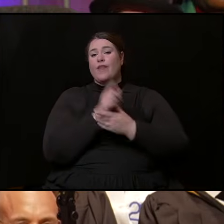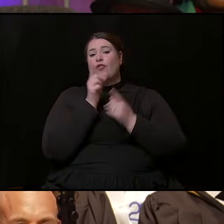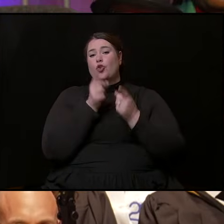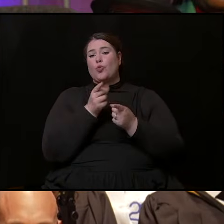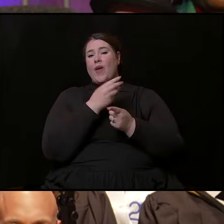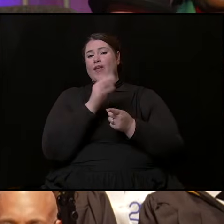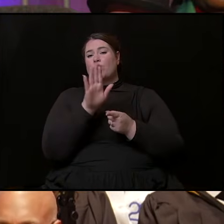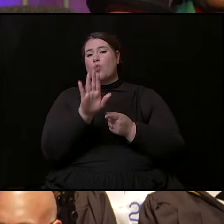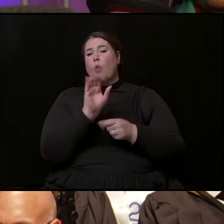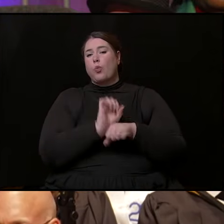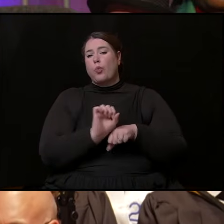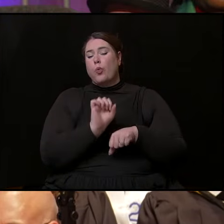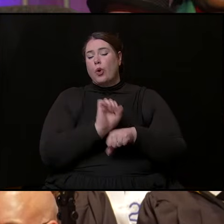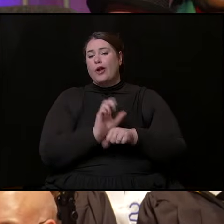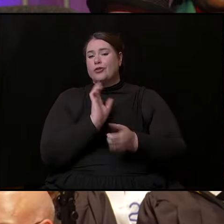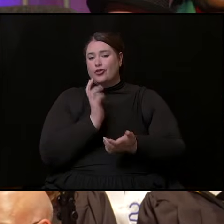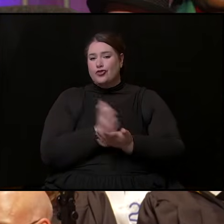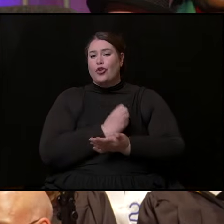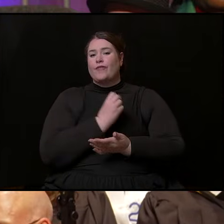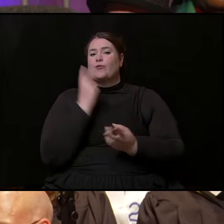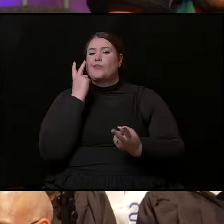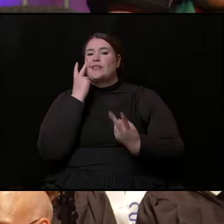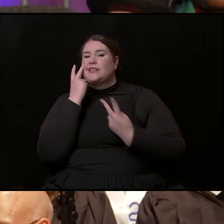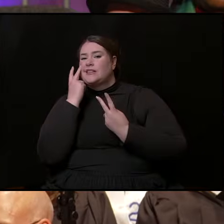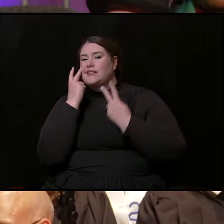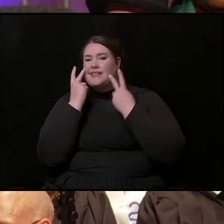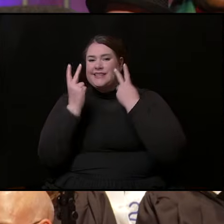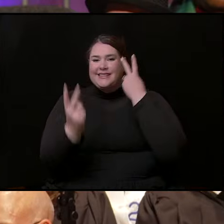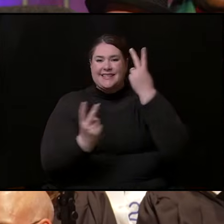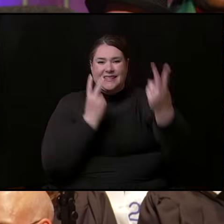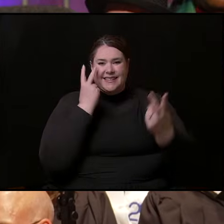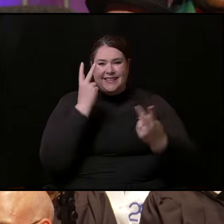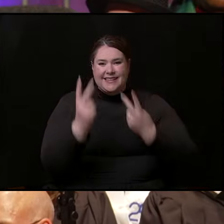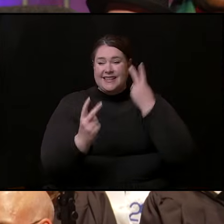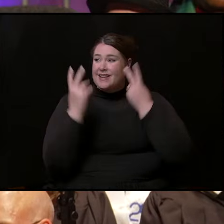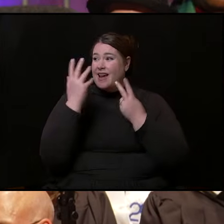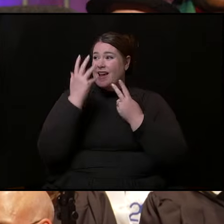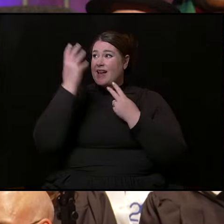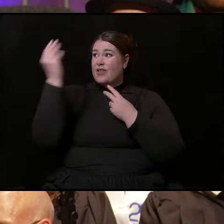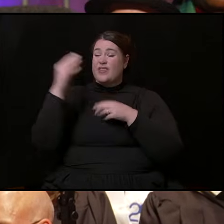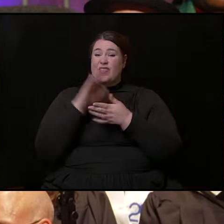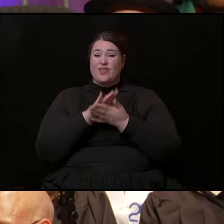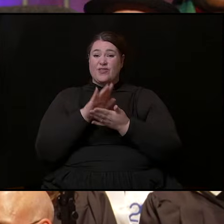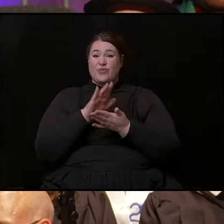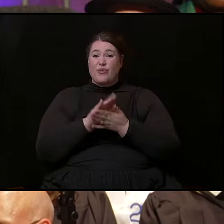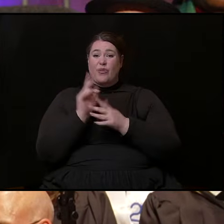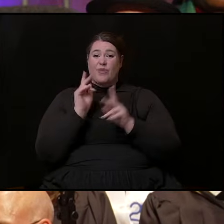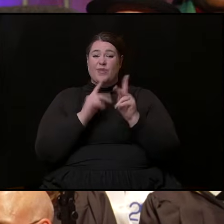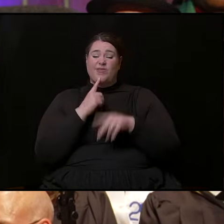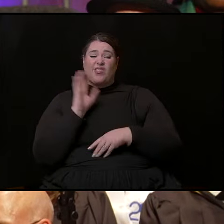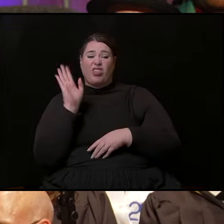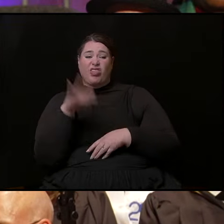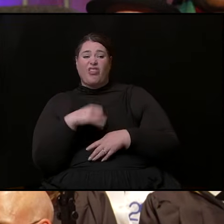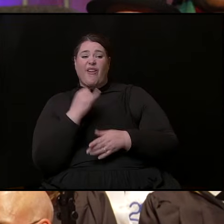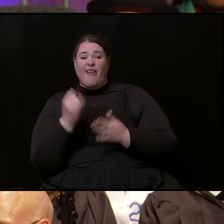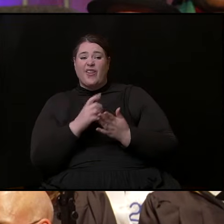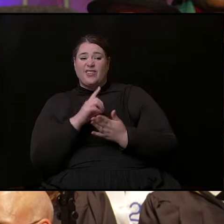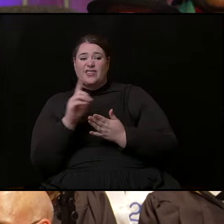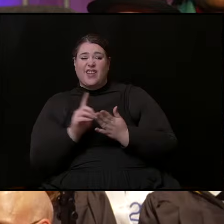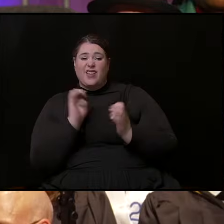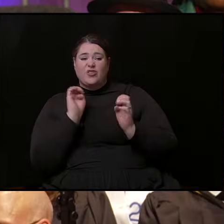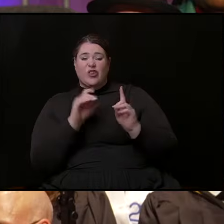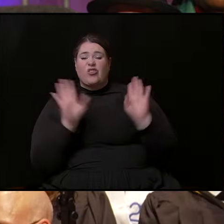seen. Outside these walls, people have lobbed accusations that art and design education is